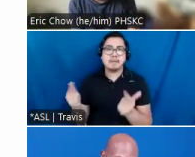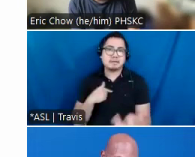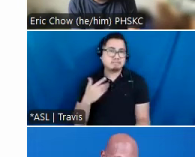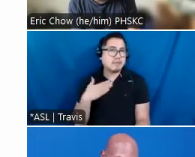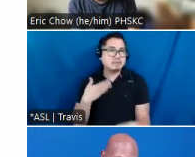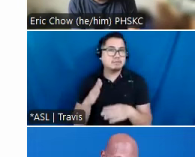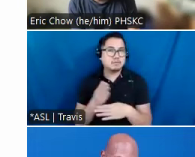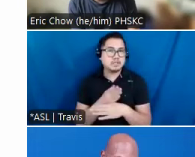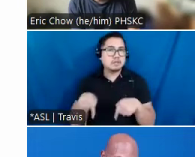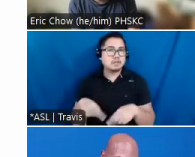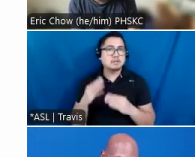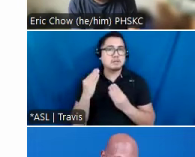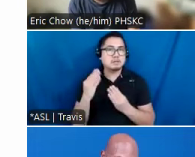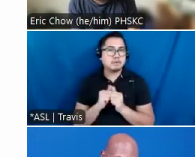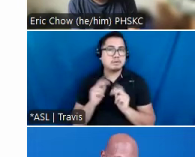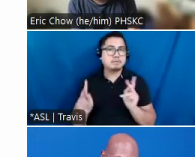to share this information with folks.